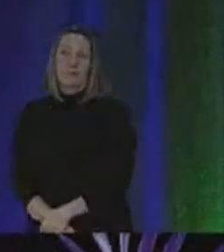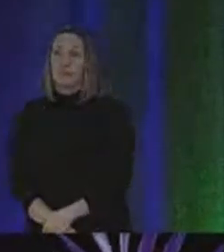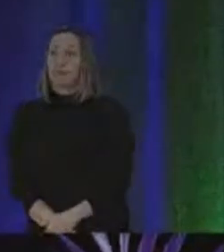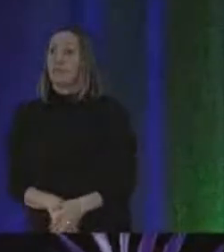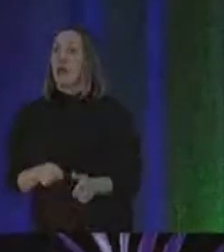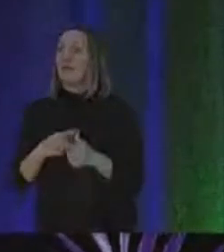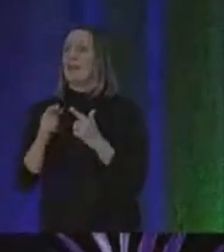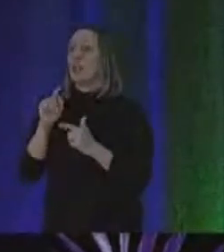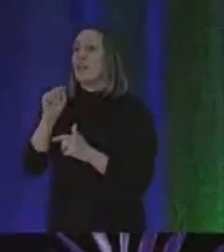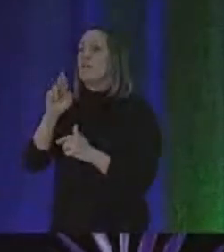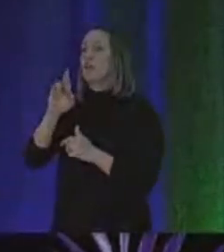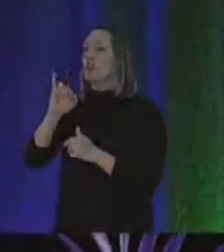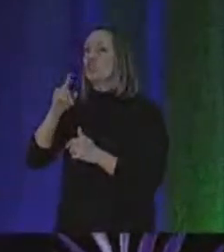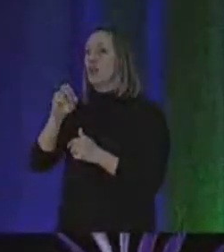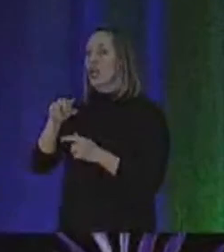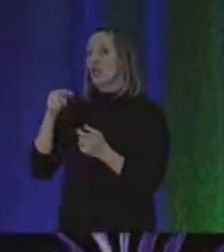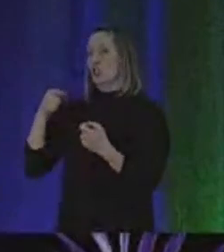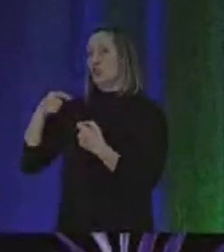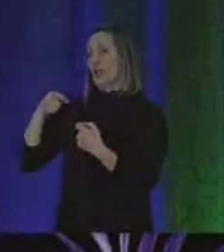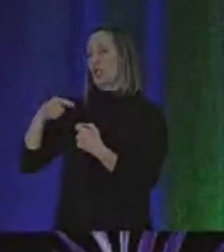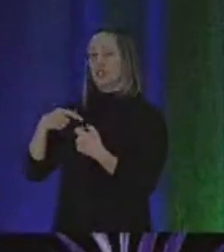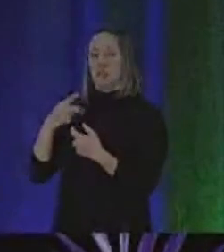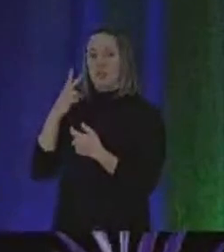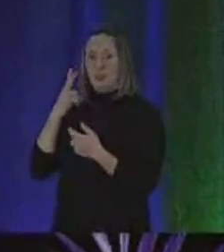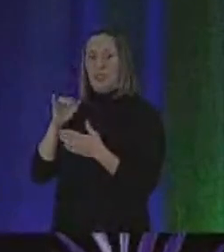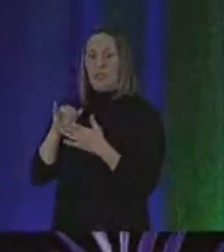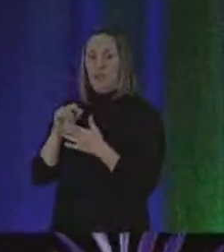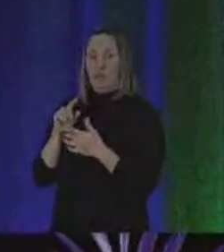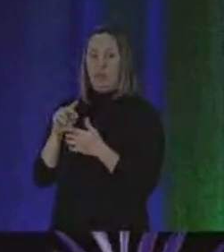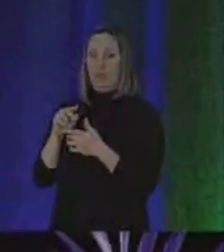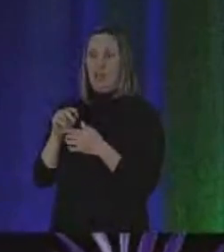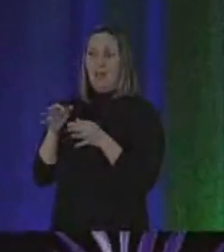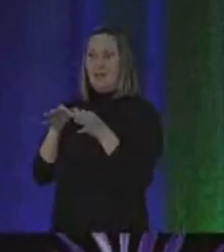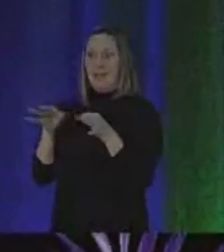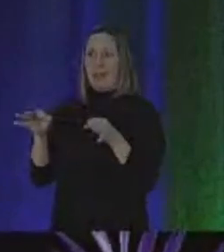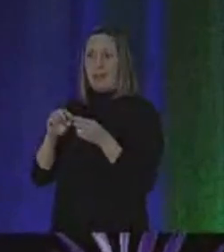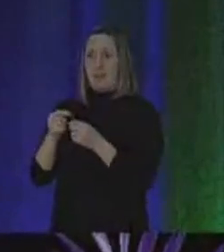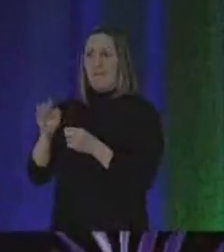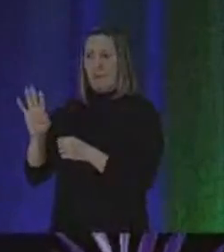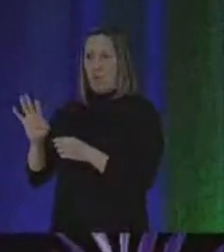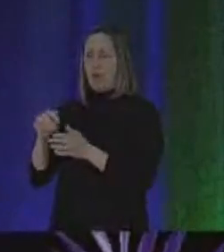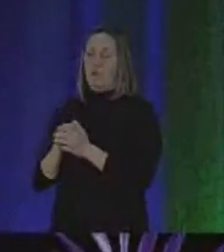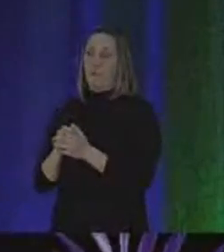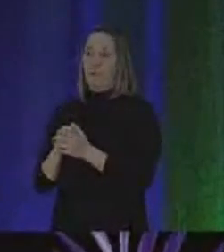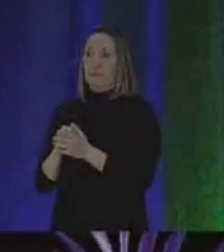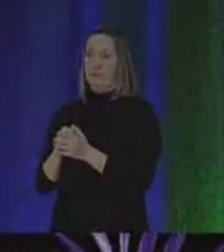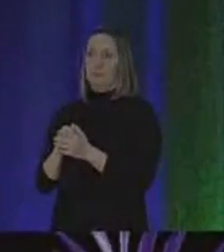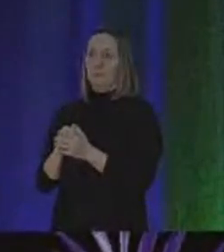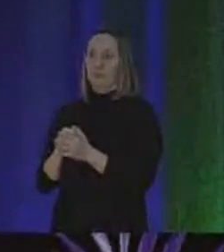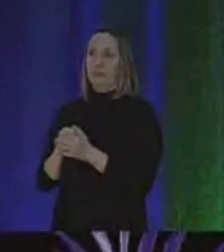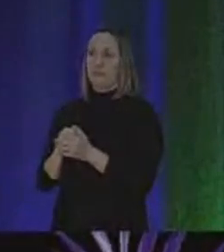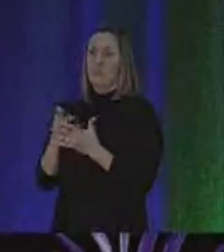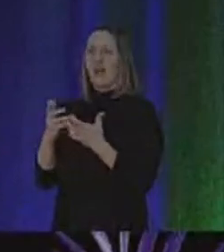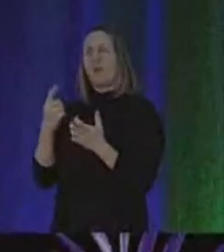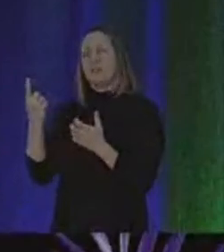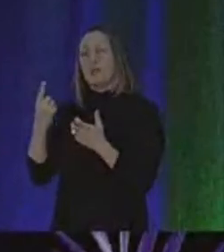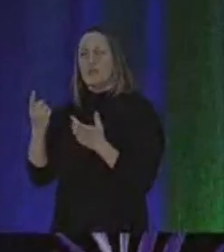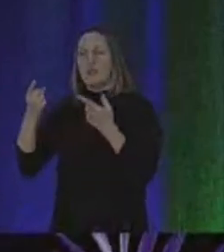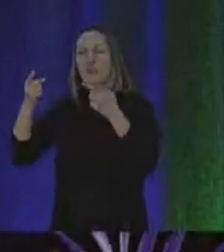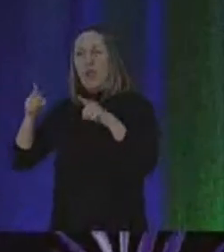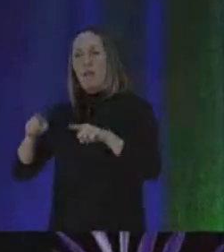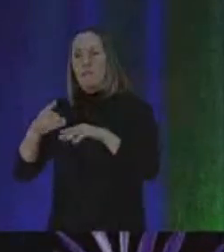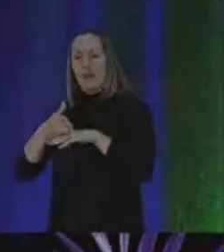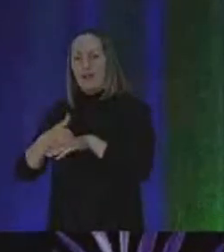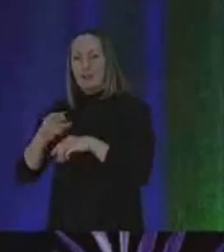have triggers. And that's what you see on line 1, 2, 3, 4, Lambda triggers there. I want something to happen after